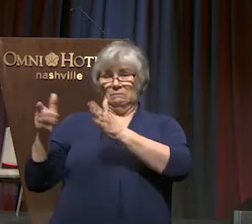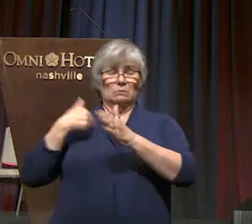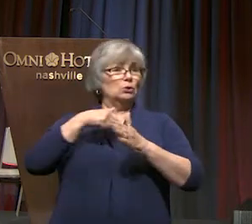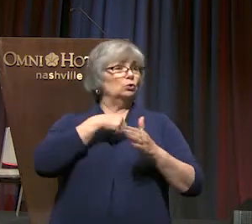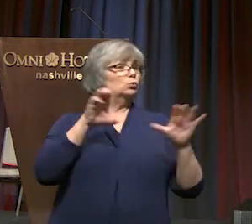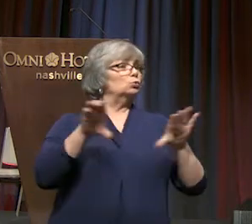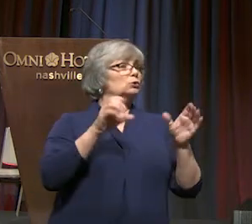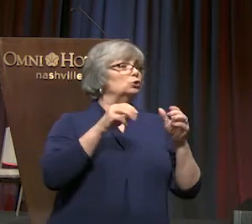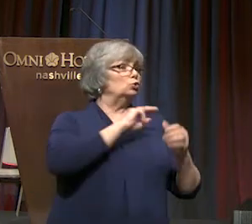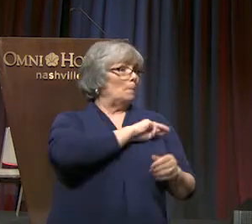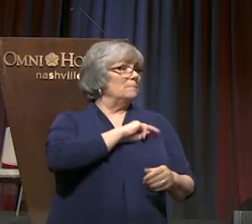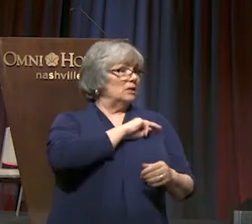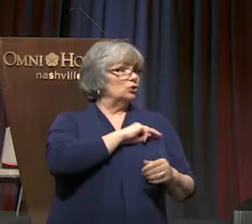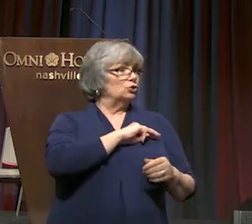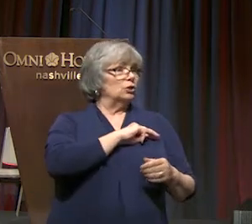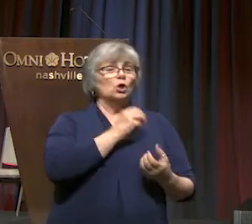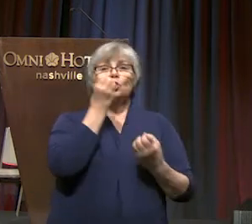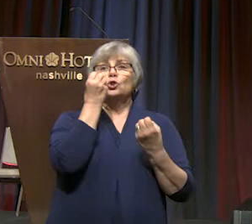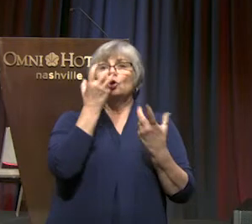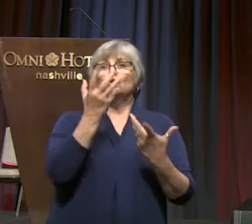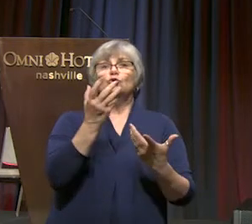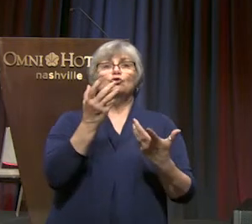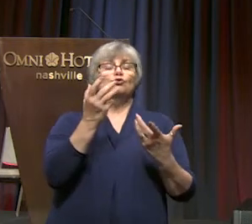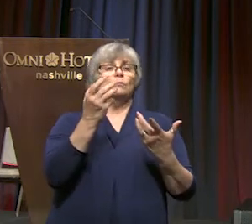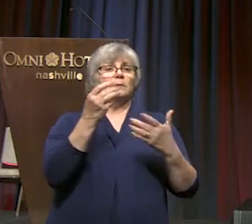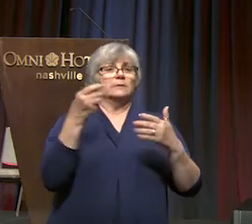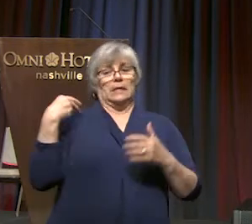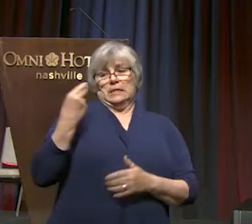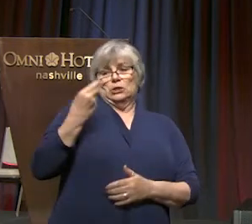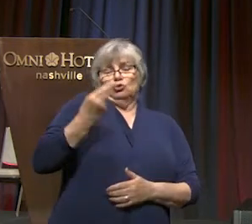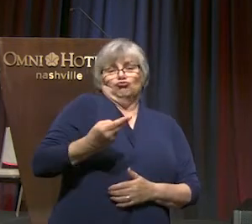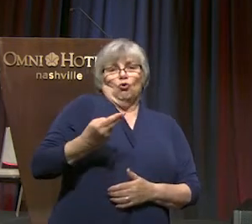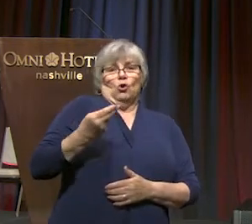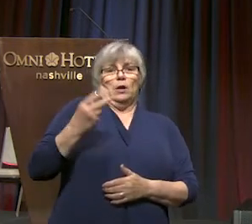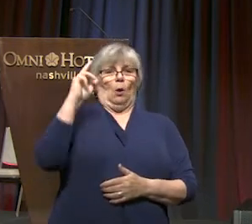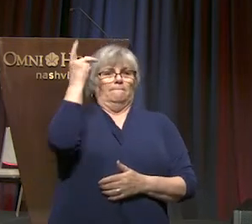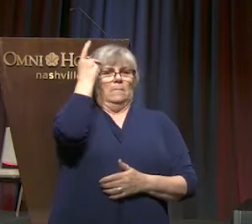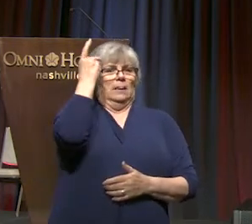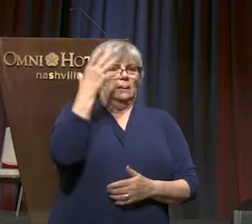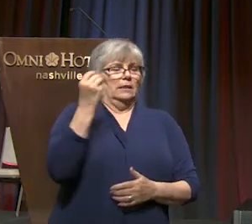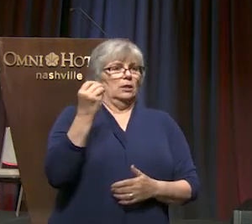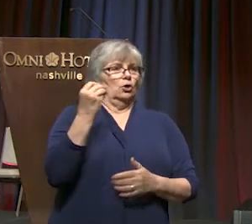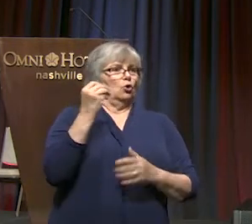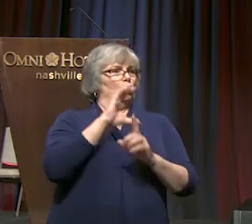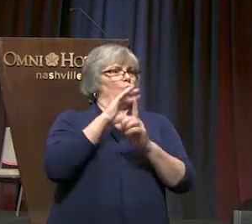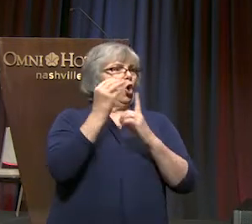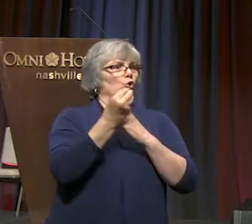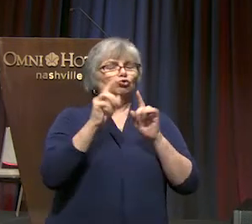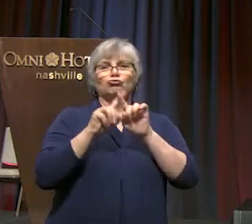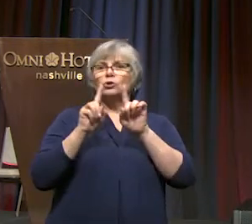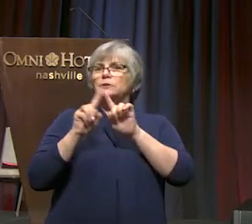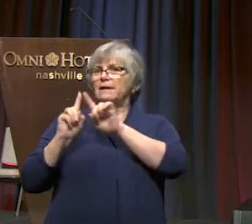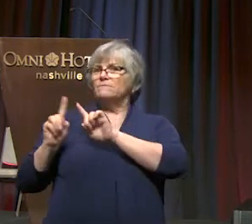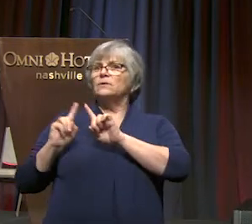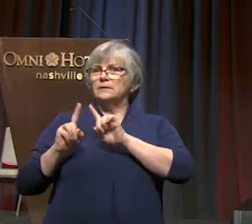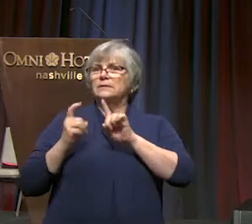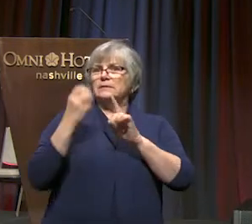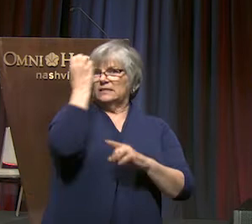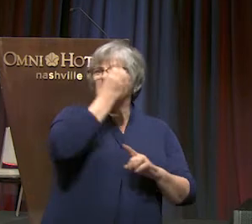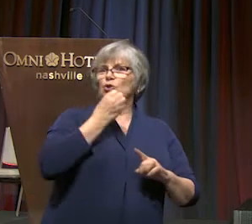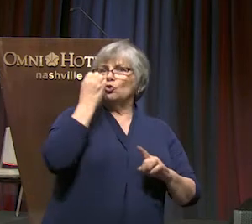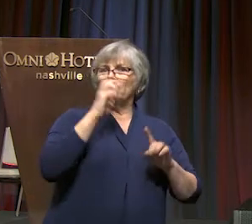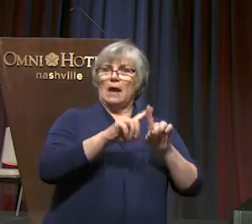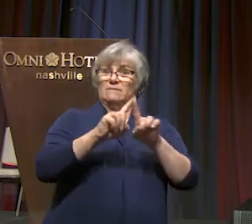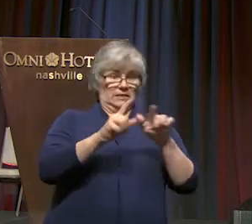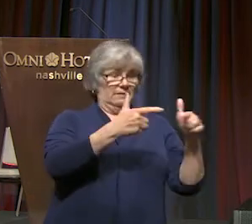The numerous historical, political, and cultural differences of the many different nations in Europe and their